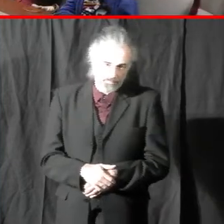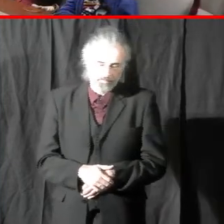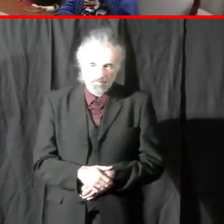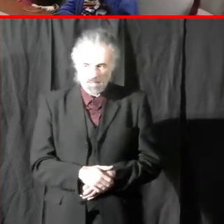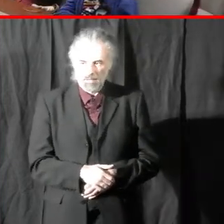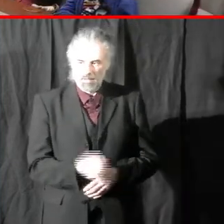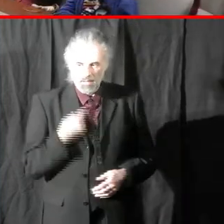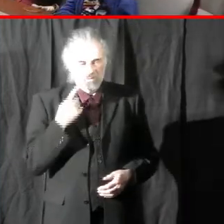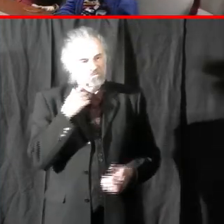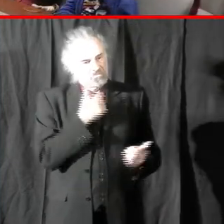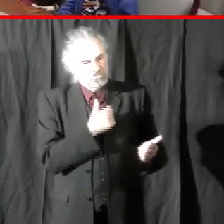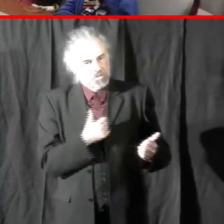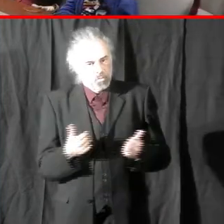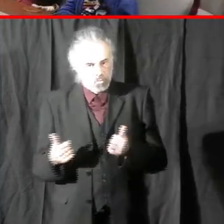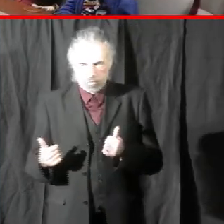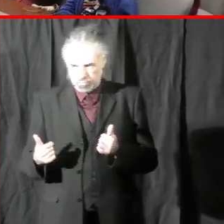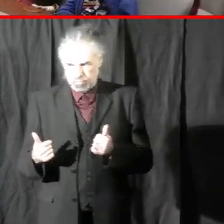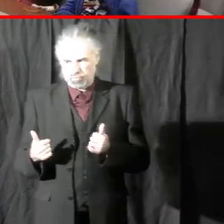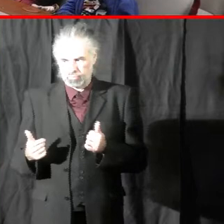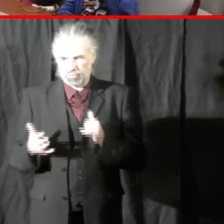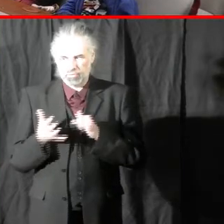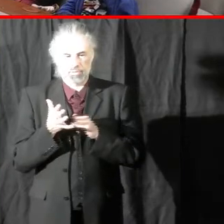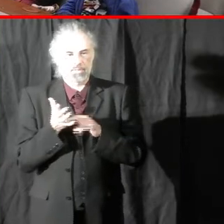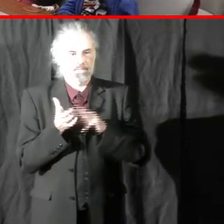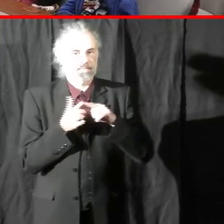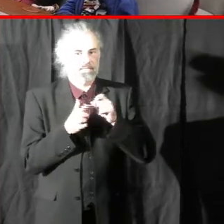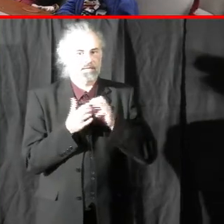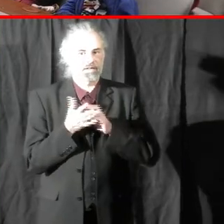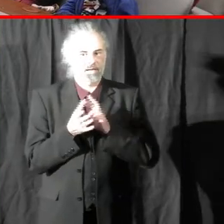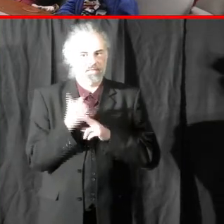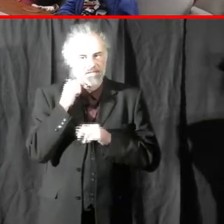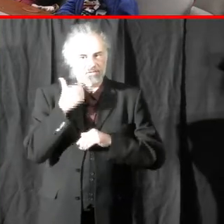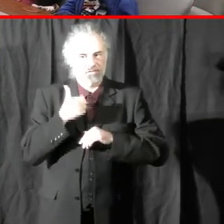great solution, Stephanie, but I also think the time pressures